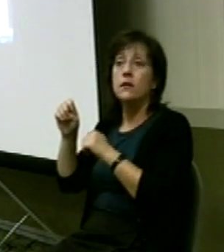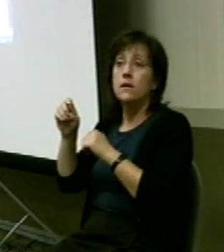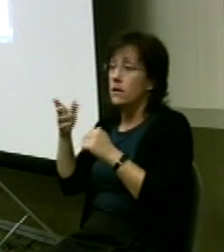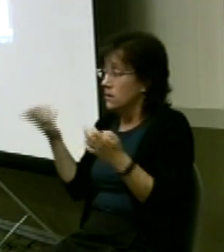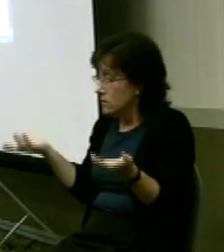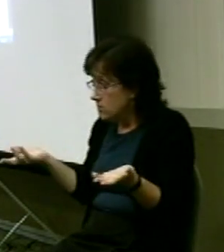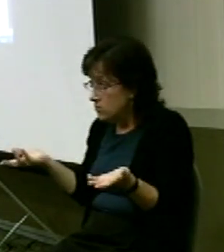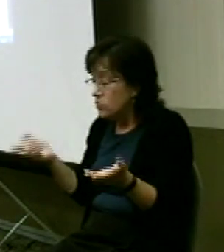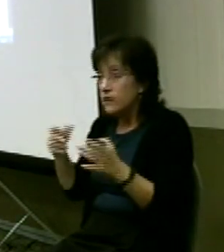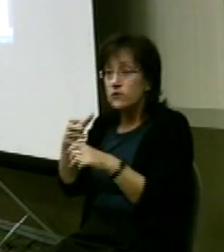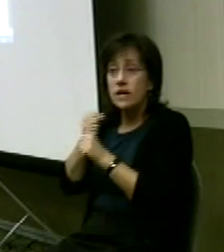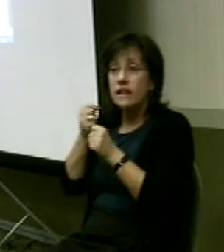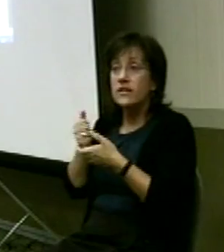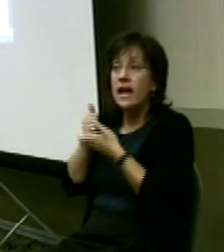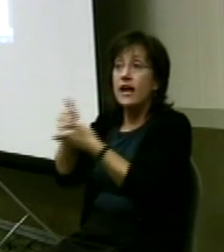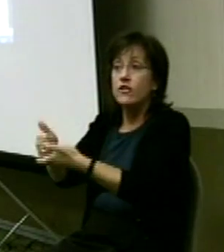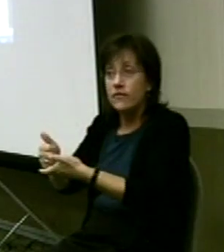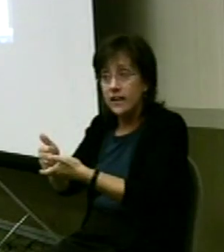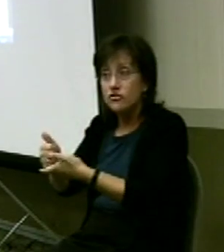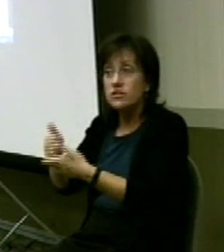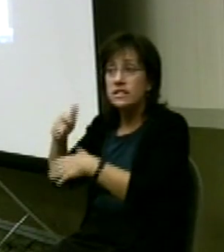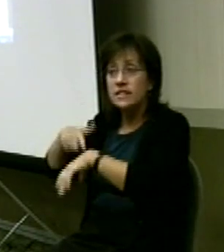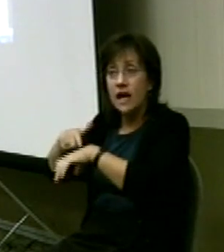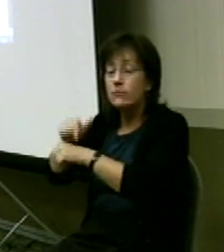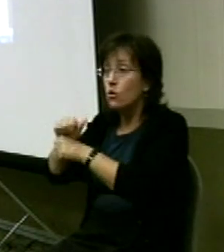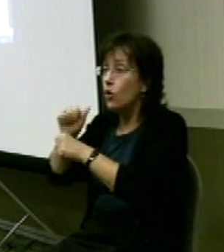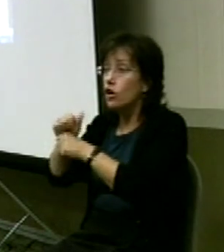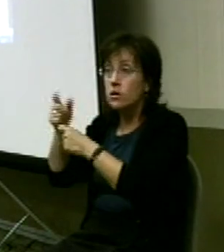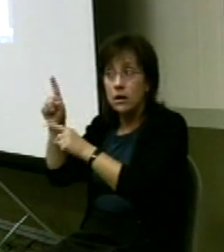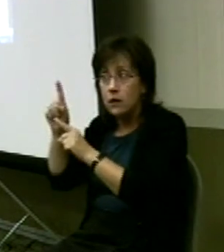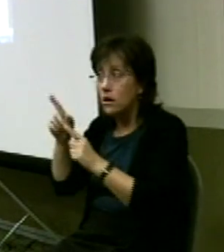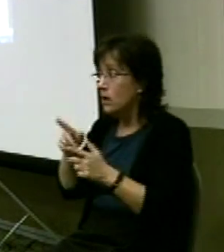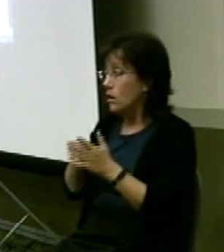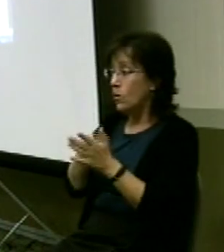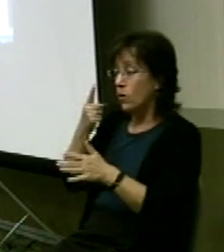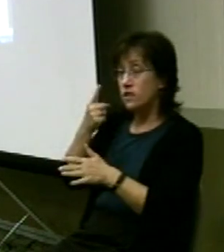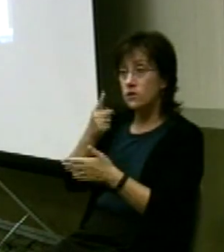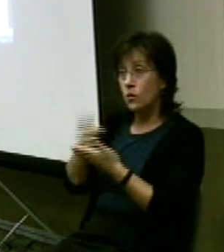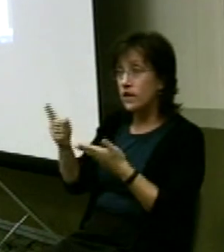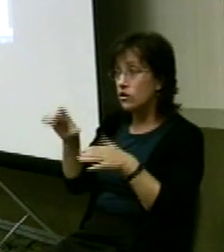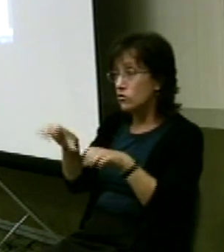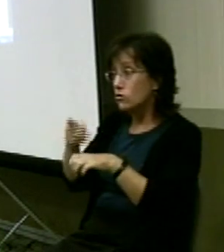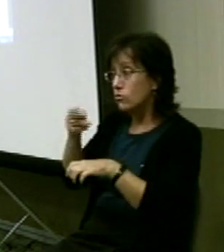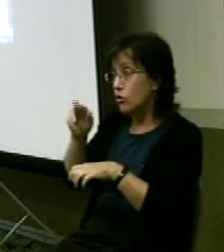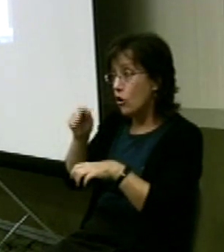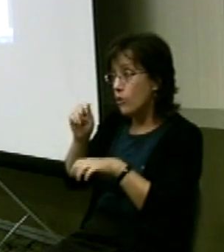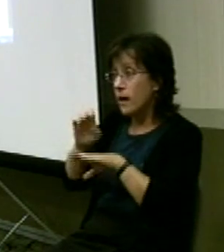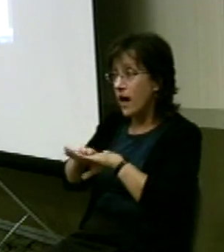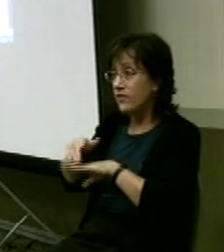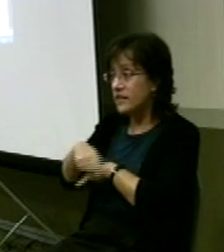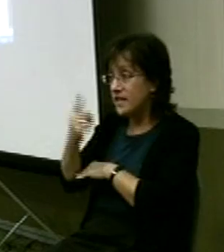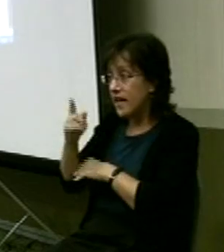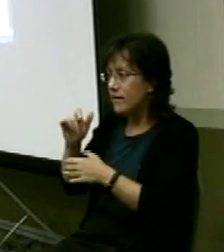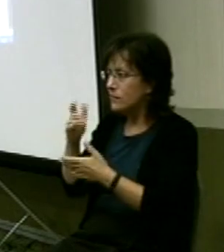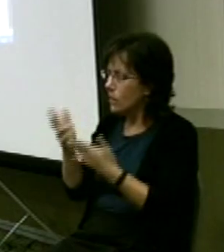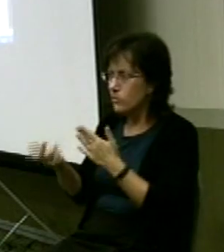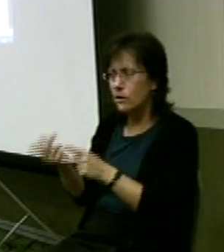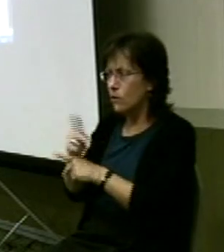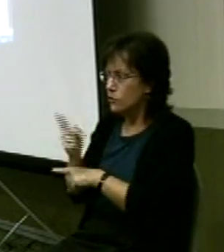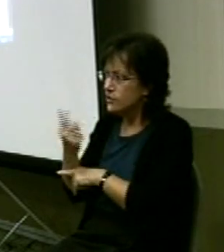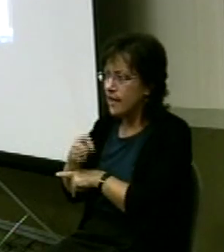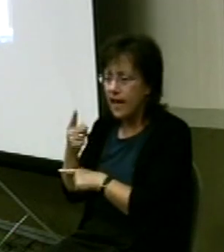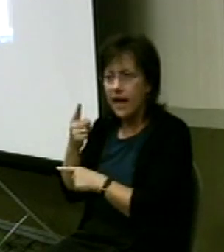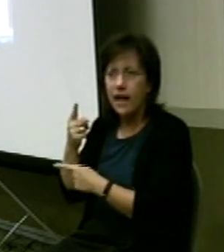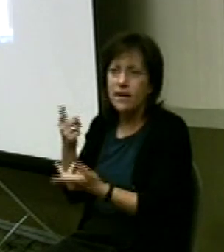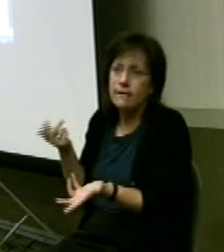want it, because you got to give your intervention time to work. Exactly, and that's So once a week, you're going to do your probe on the day that's probably your worst day. To